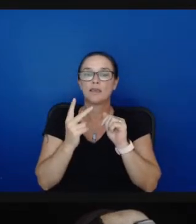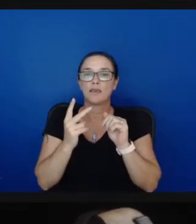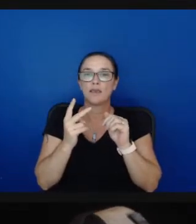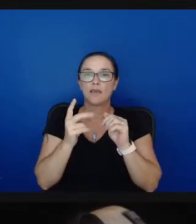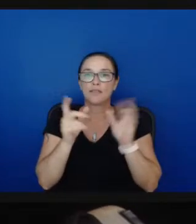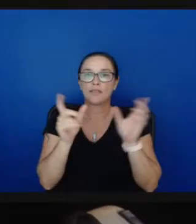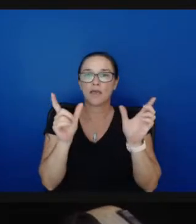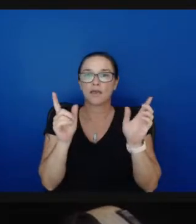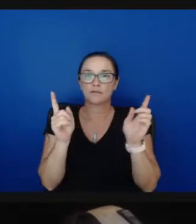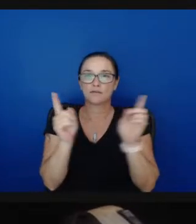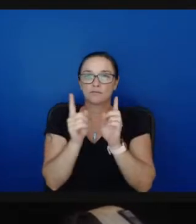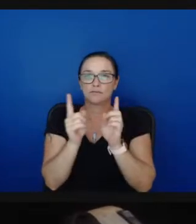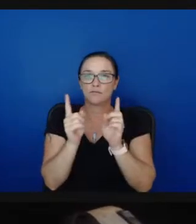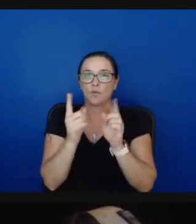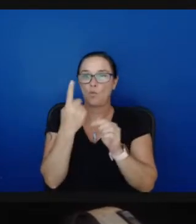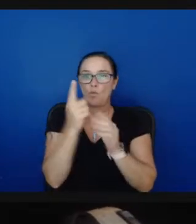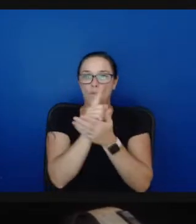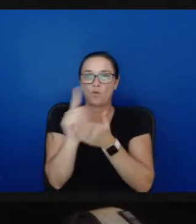that week-long gap